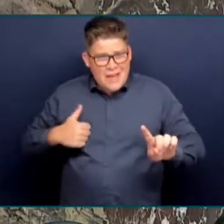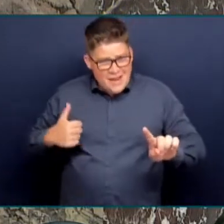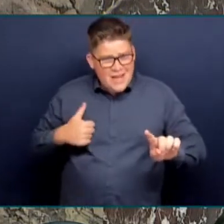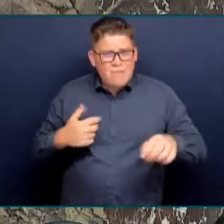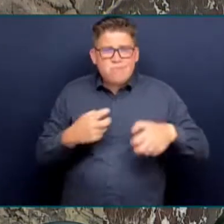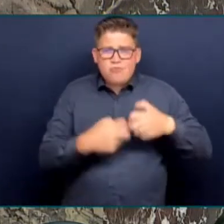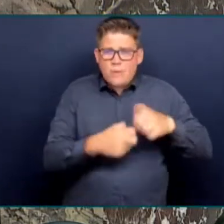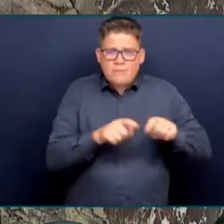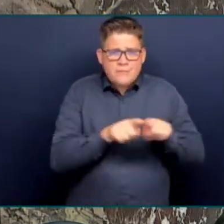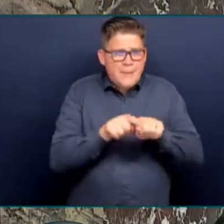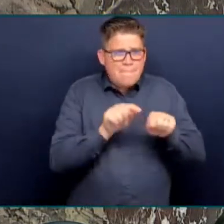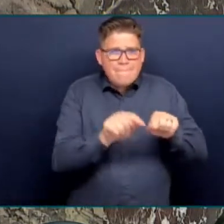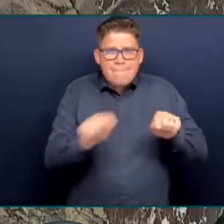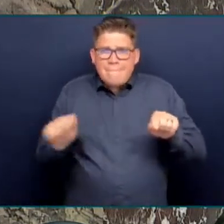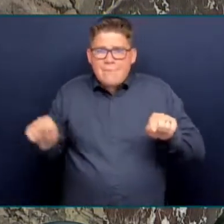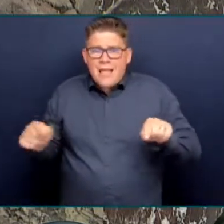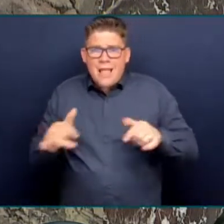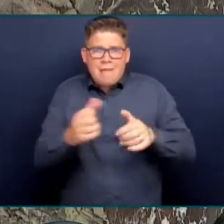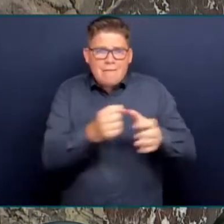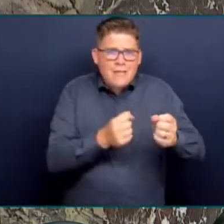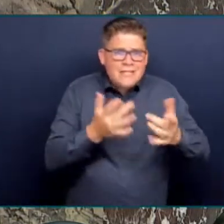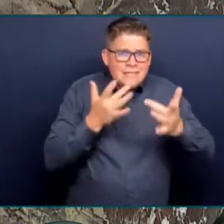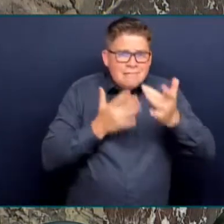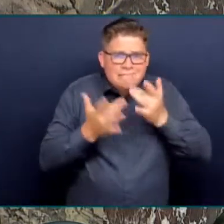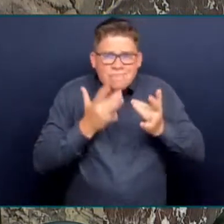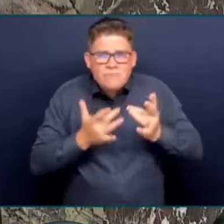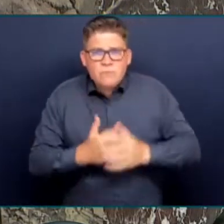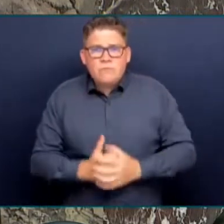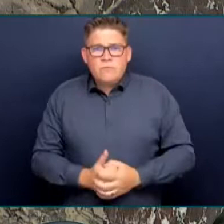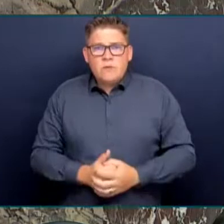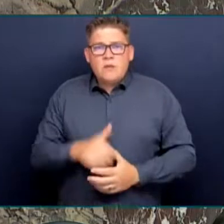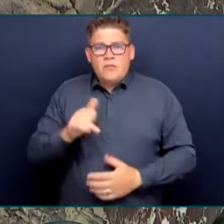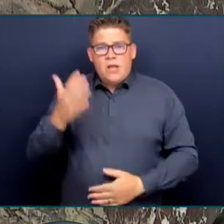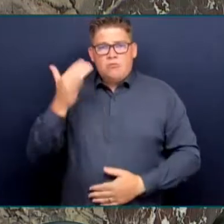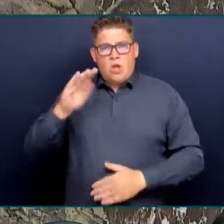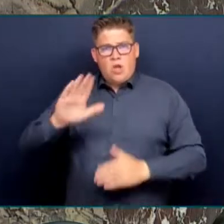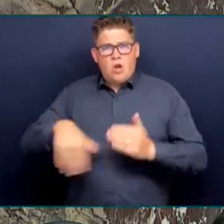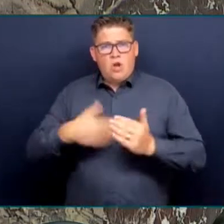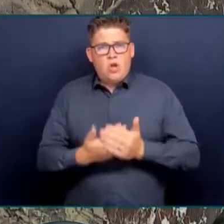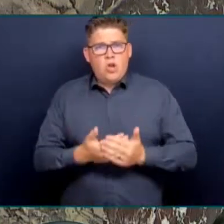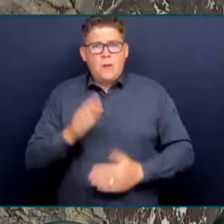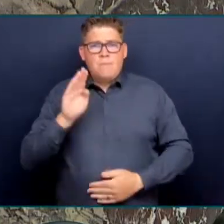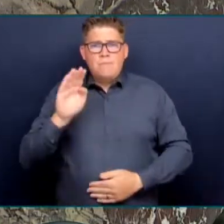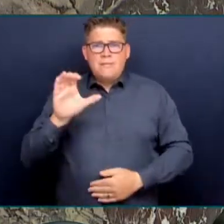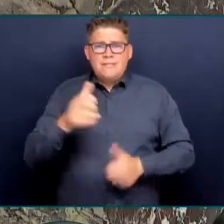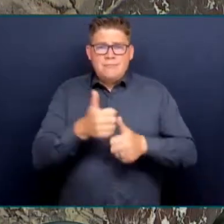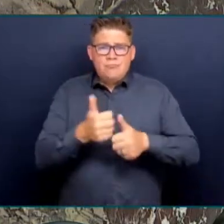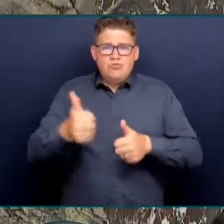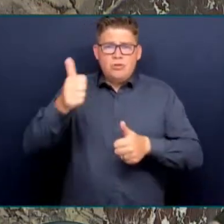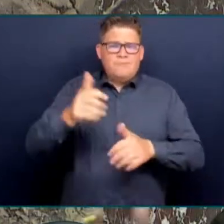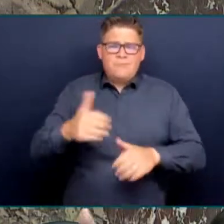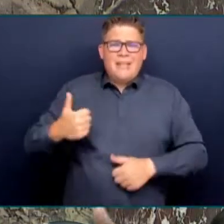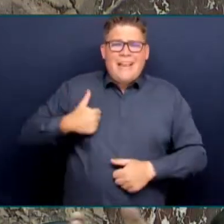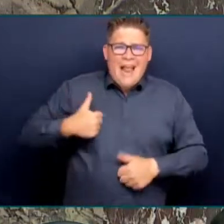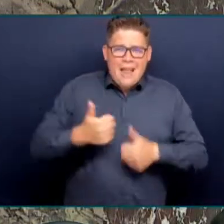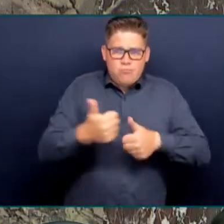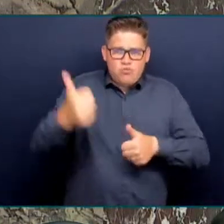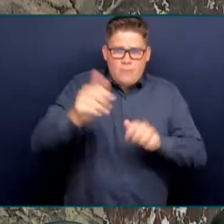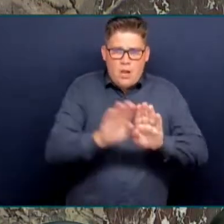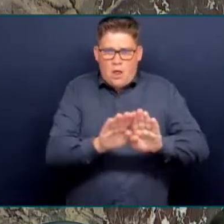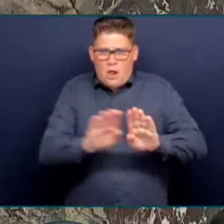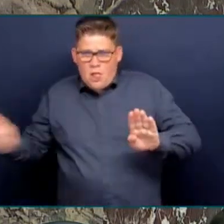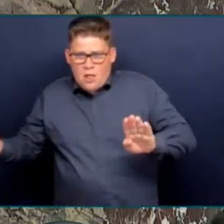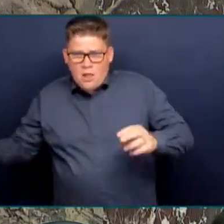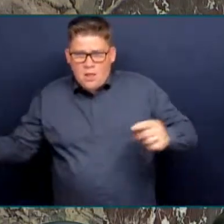all of the premiers of Canada from all political parties have said we need to collaborate all orders of government, which includes